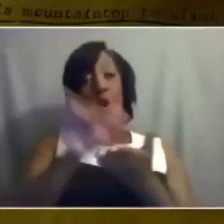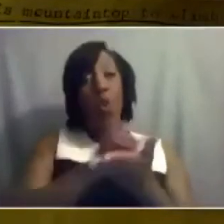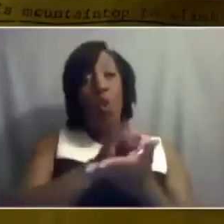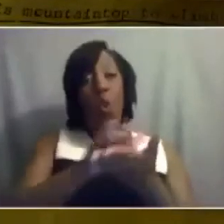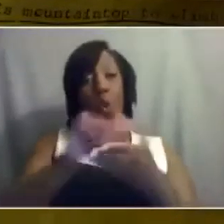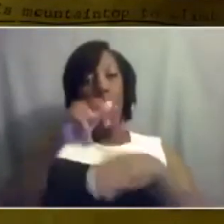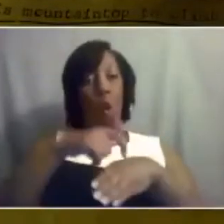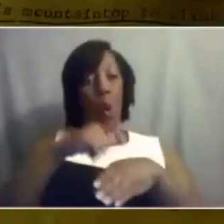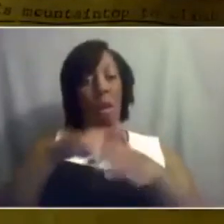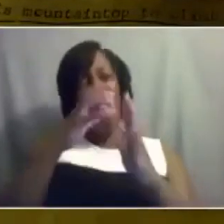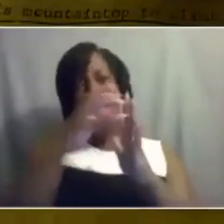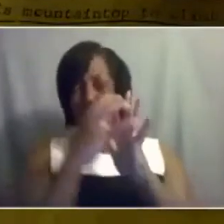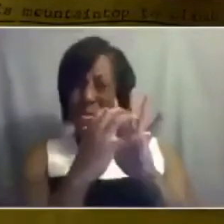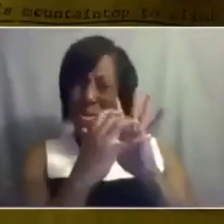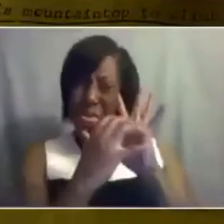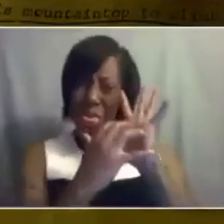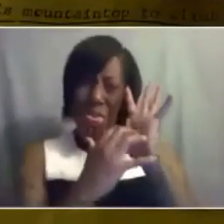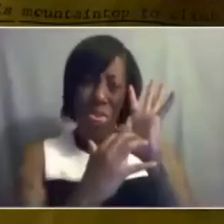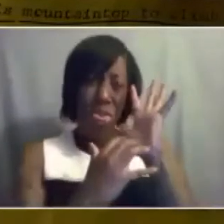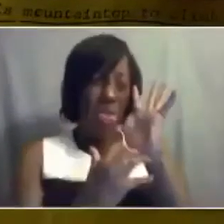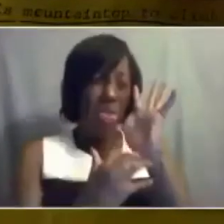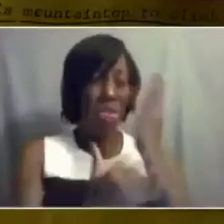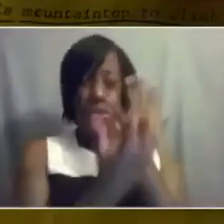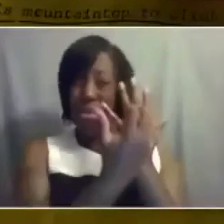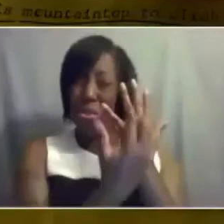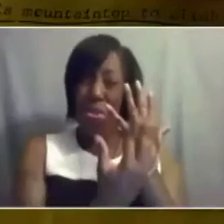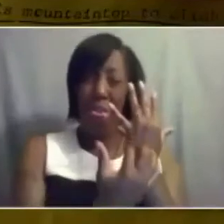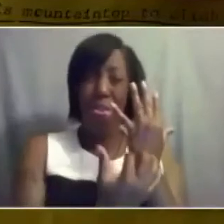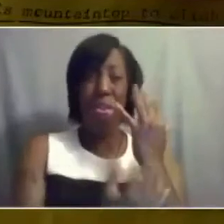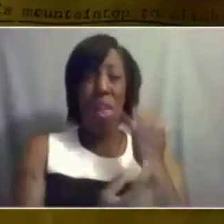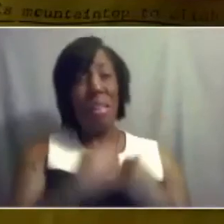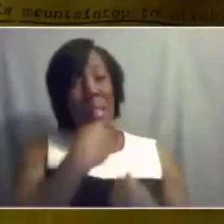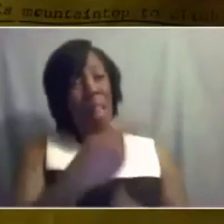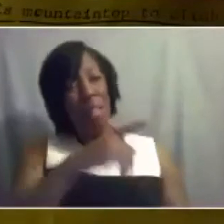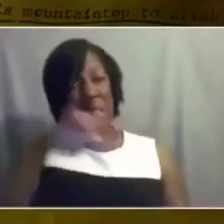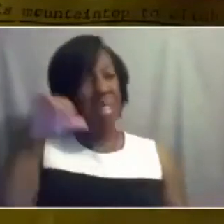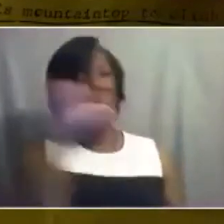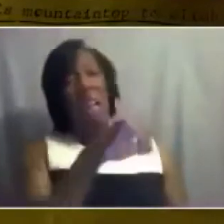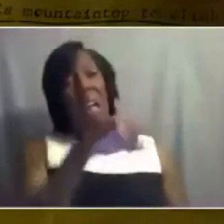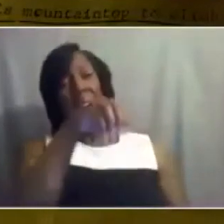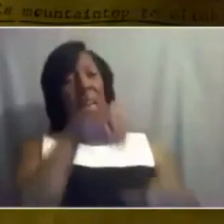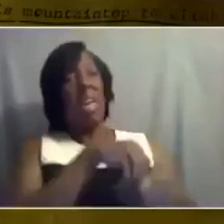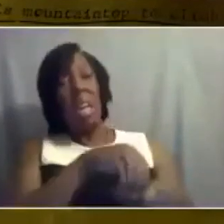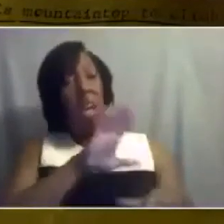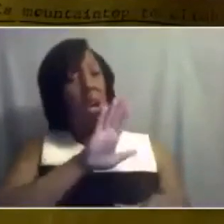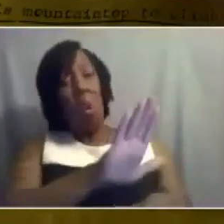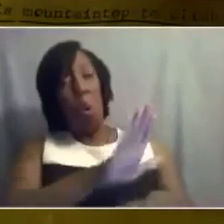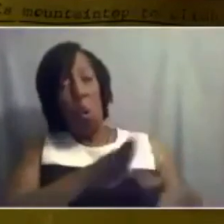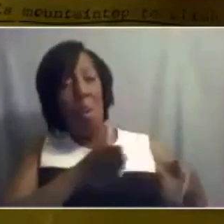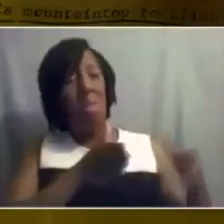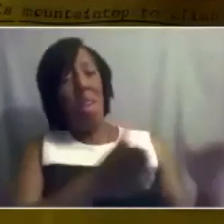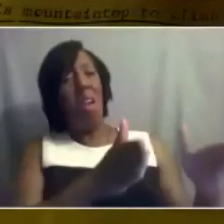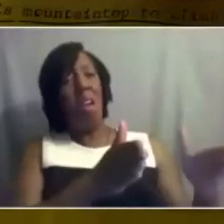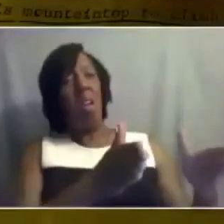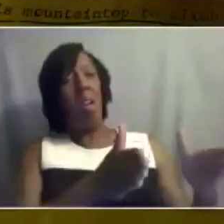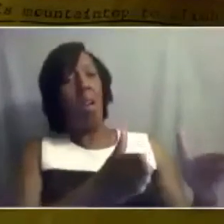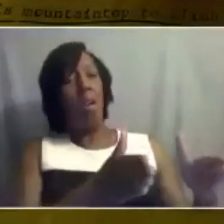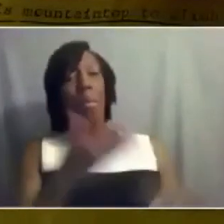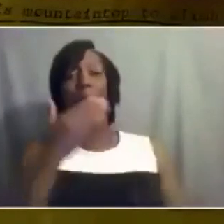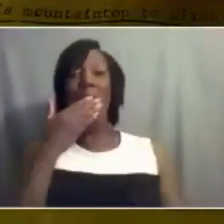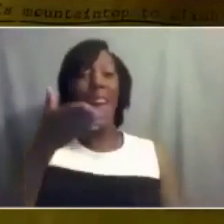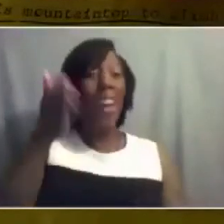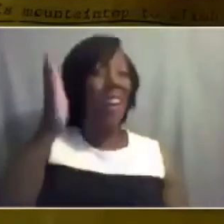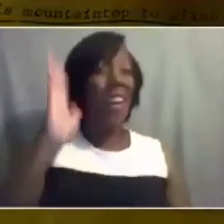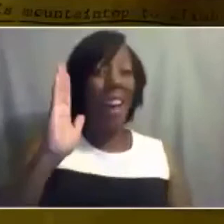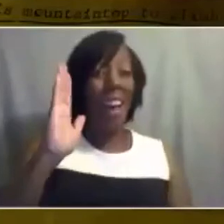lane, that he was doing damage to the civil rights movement by talking about anything else. Well, thank God he did not stay in